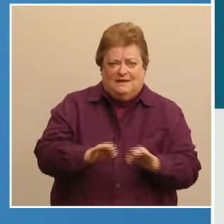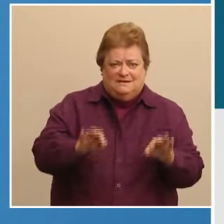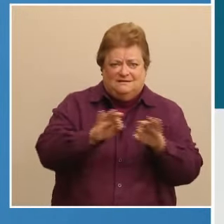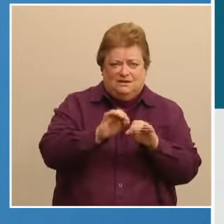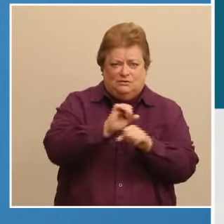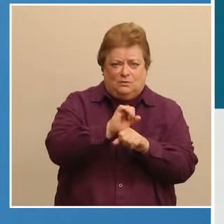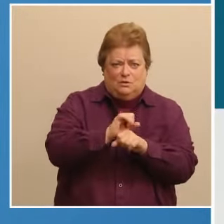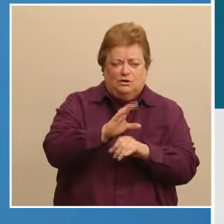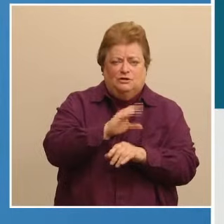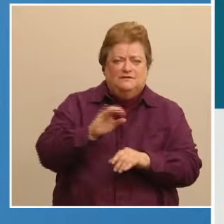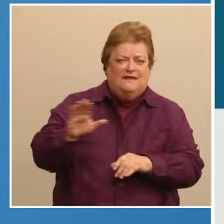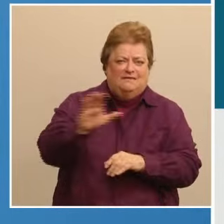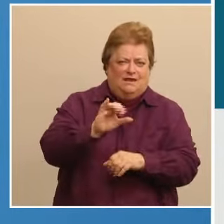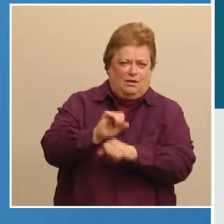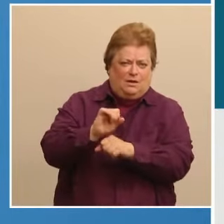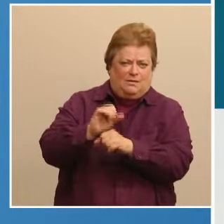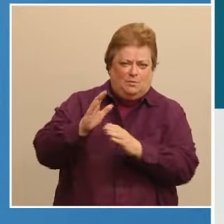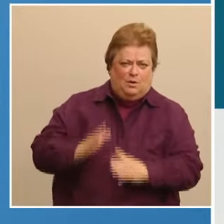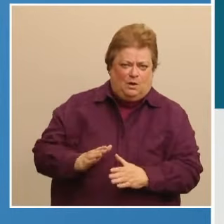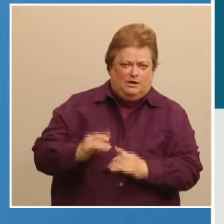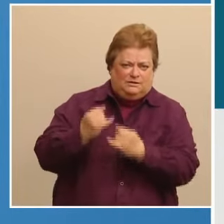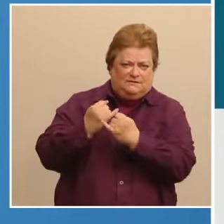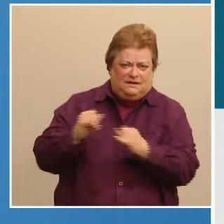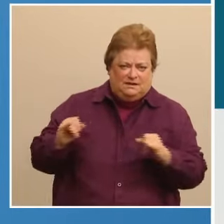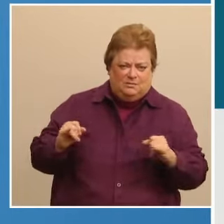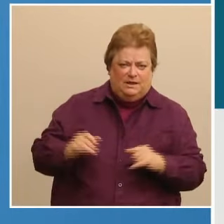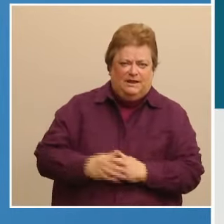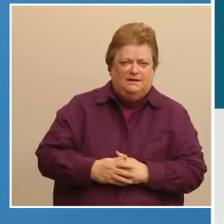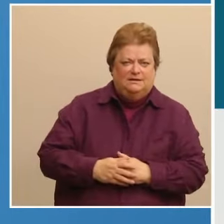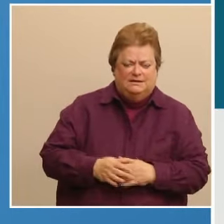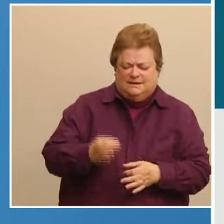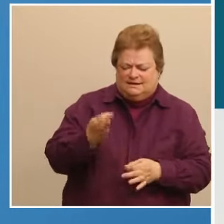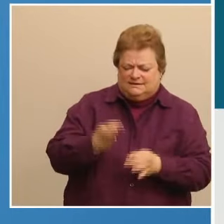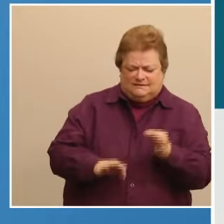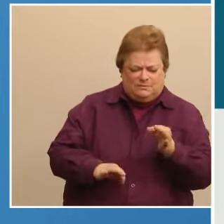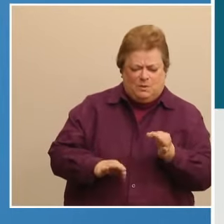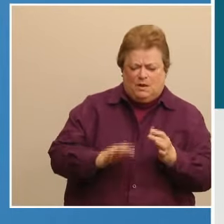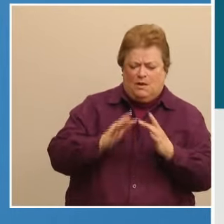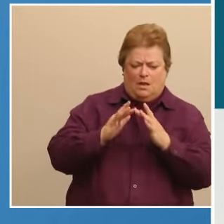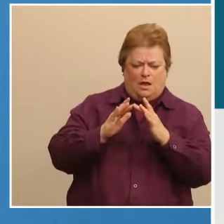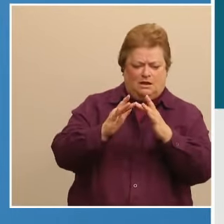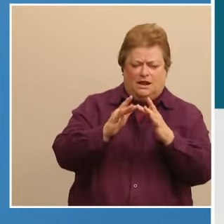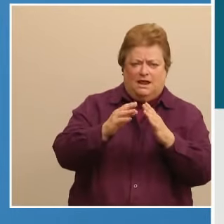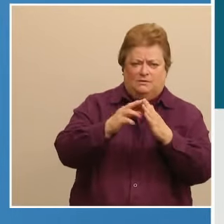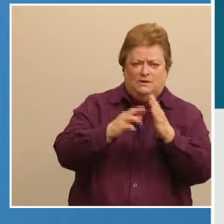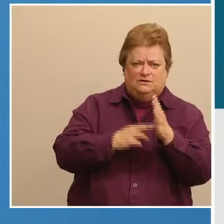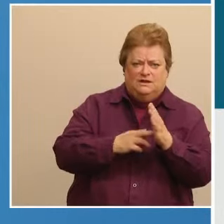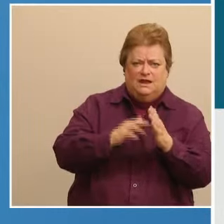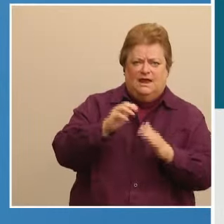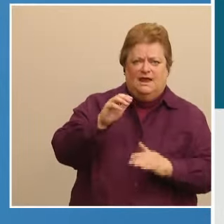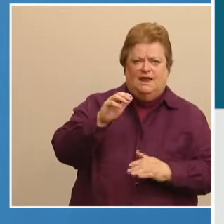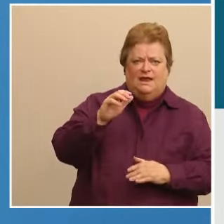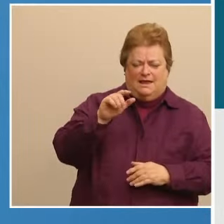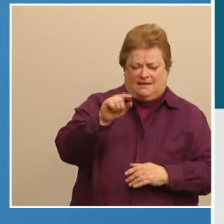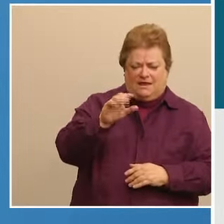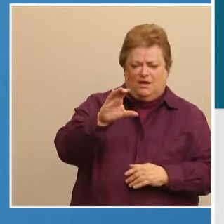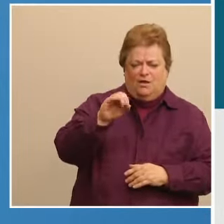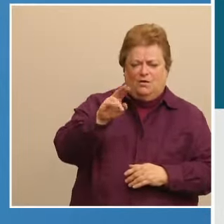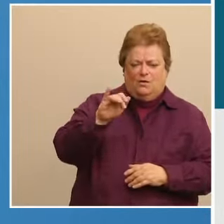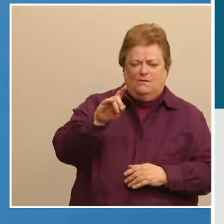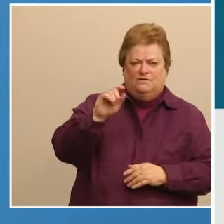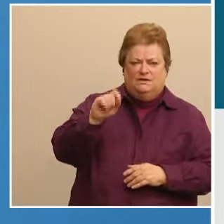employers independently. The simple online registration is available at